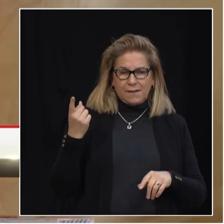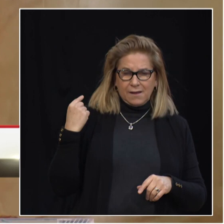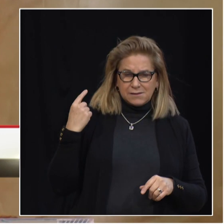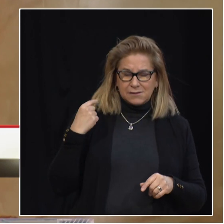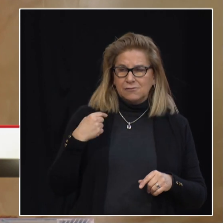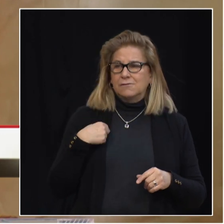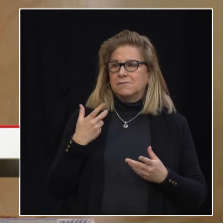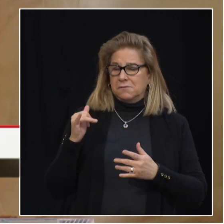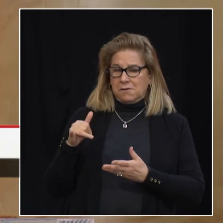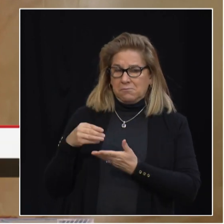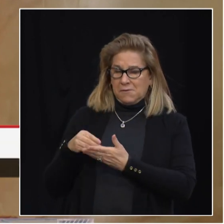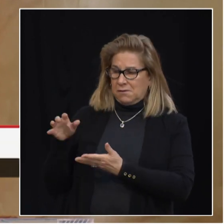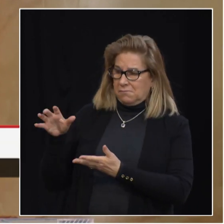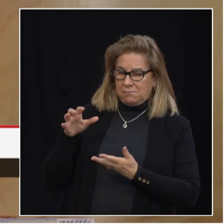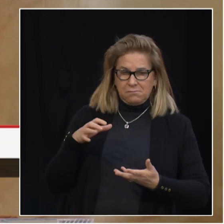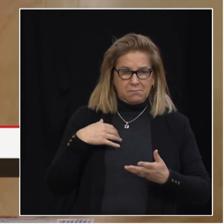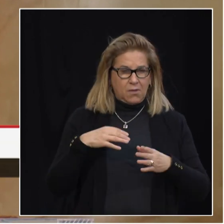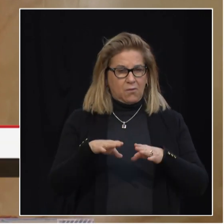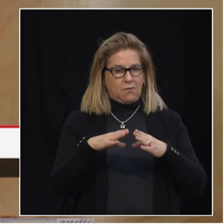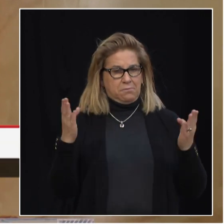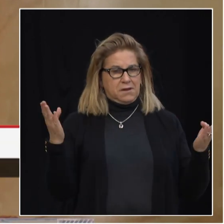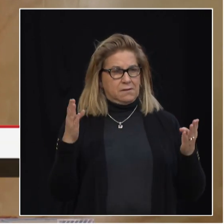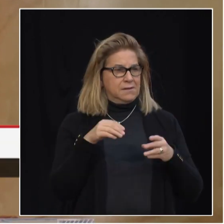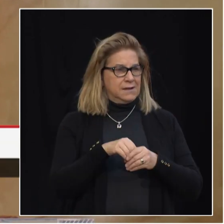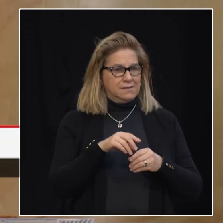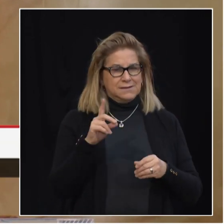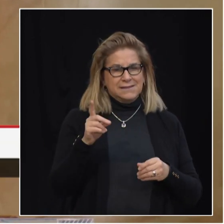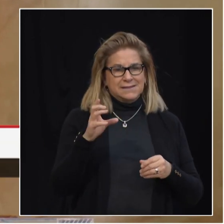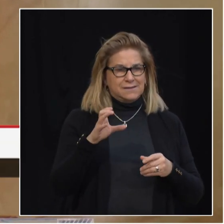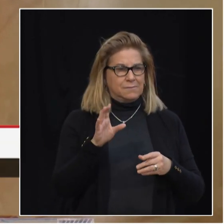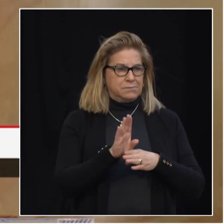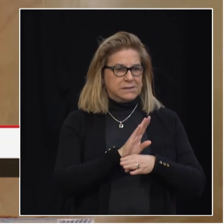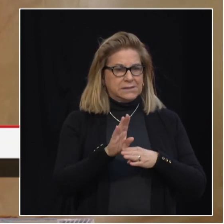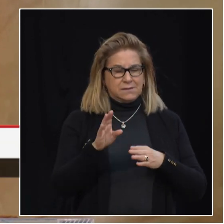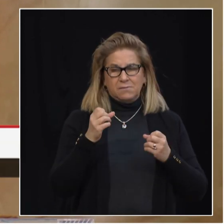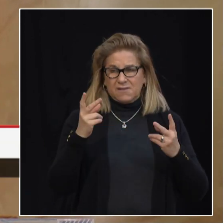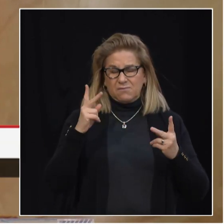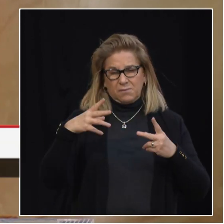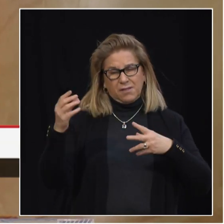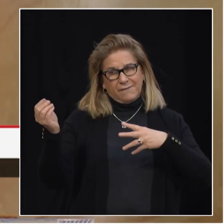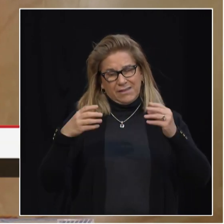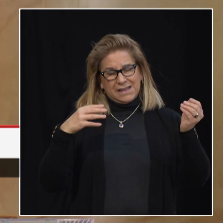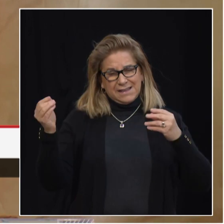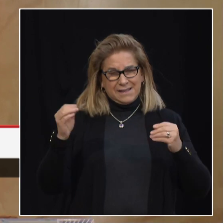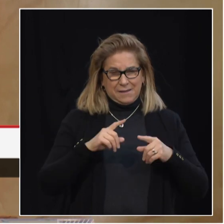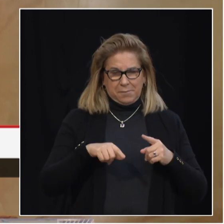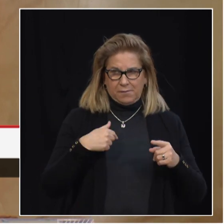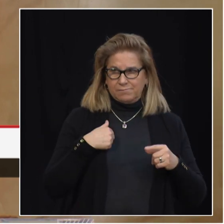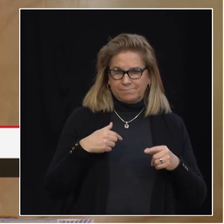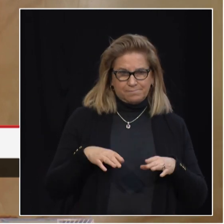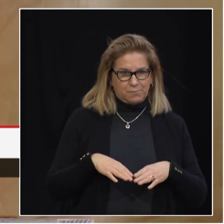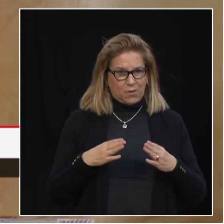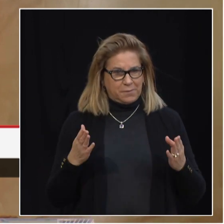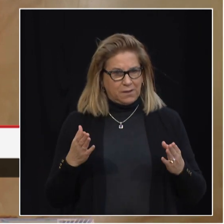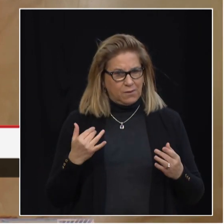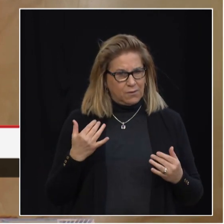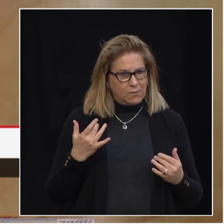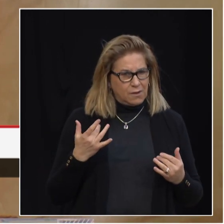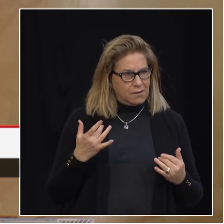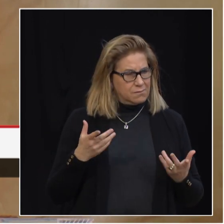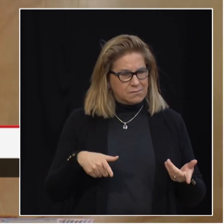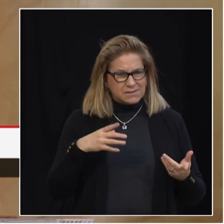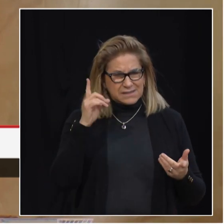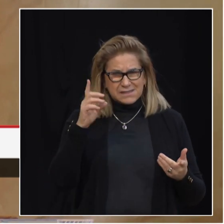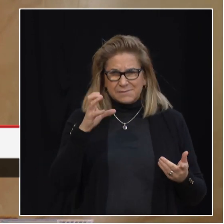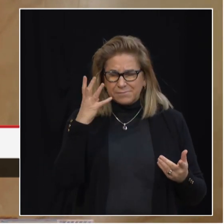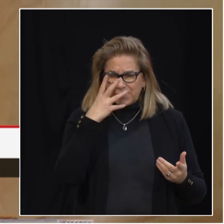our city. I couldn't understand why they would leave such a beautiful city bare and empty.